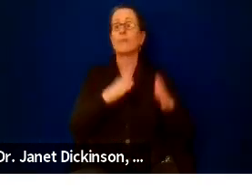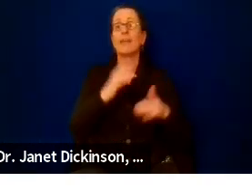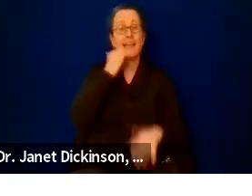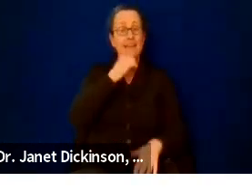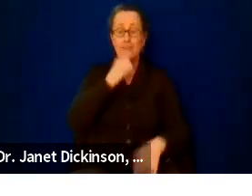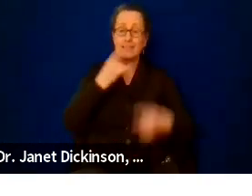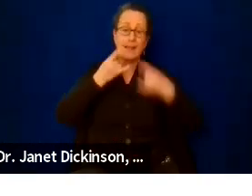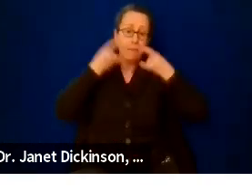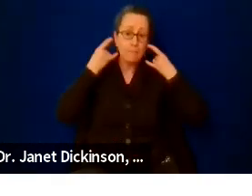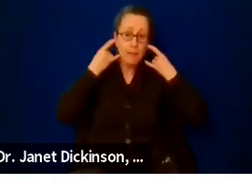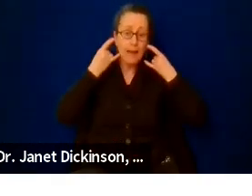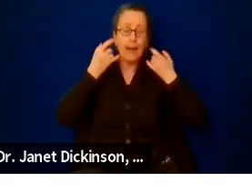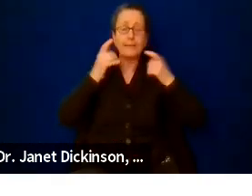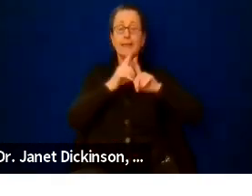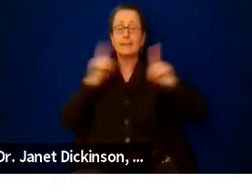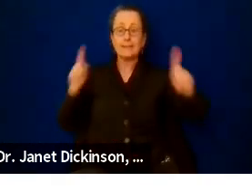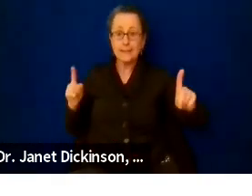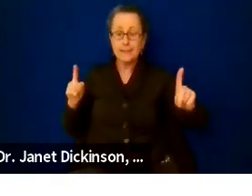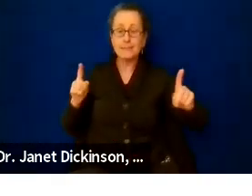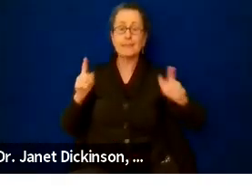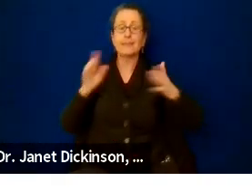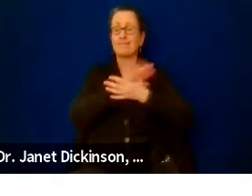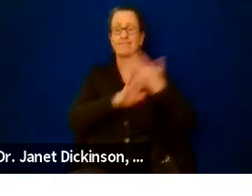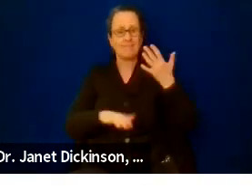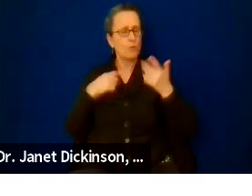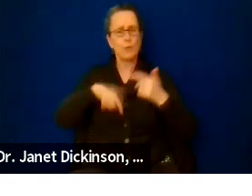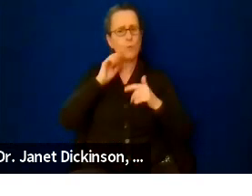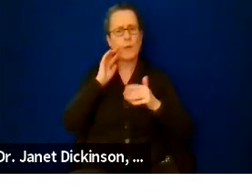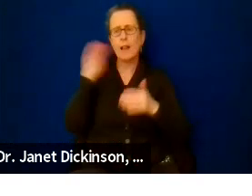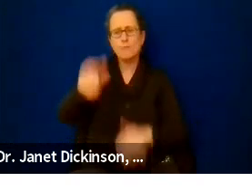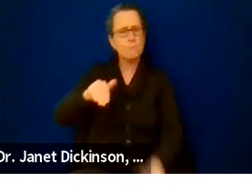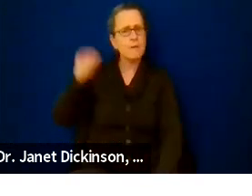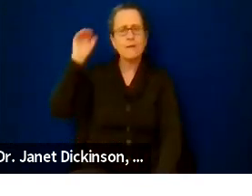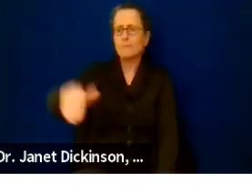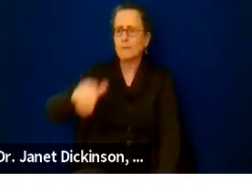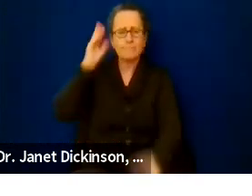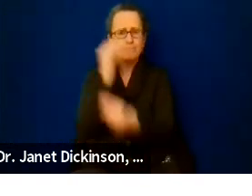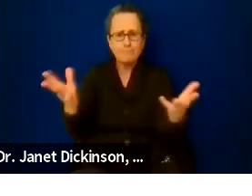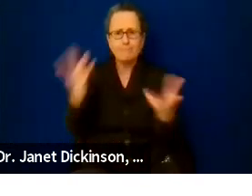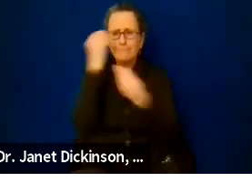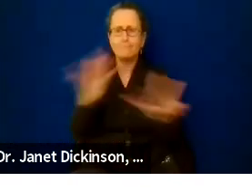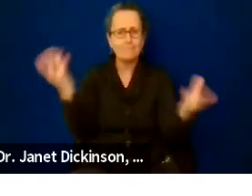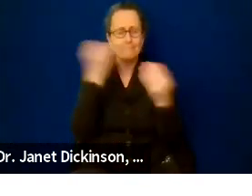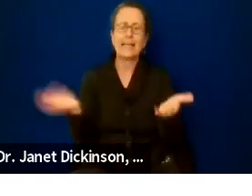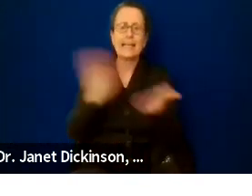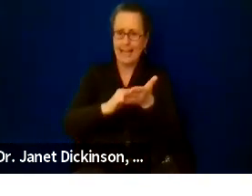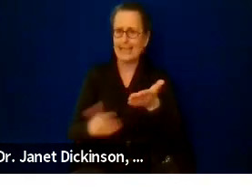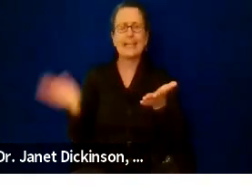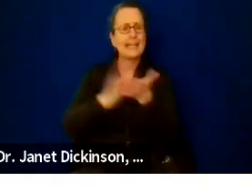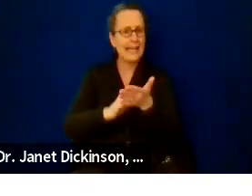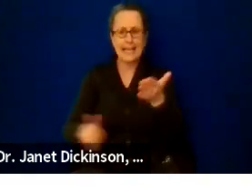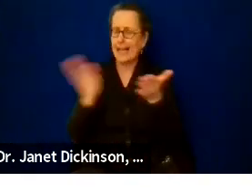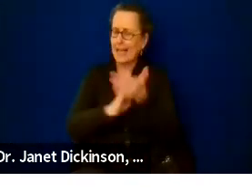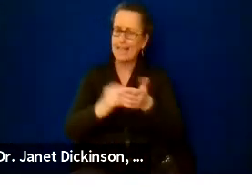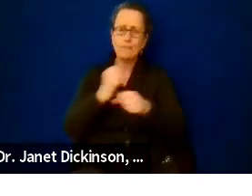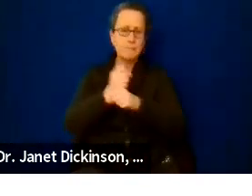another. And we'll certainly be on top of that throughout the school day. Thank you for that. And I imagine at the middle school,